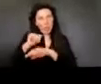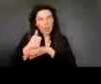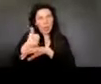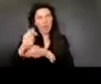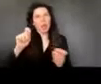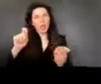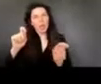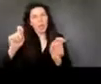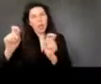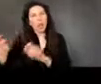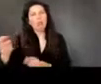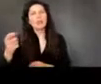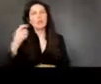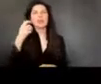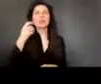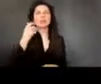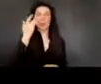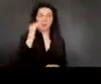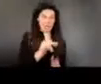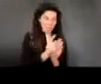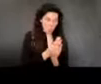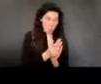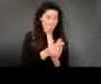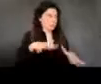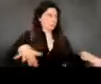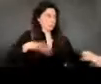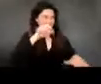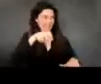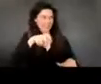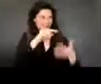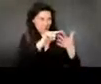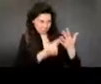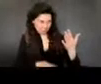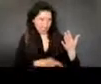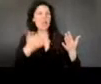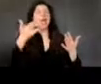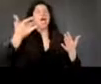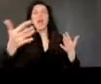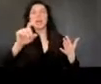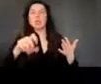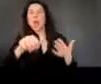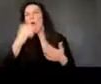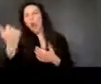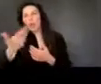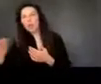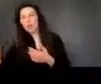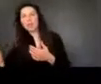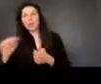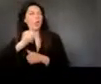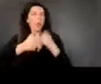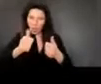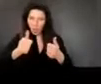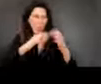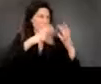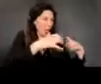get the sense that it's all there and it was there in one go, but yeah, all these buildings were kind of